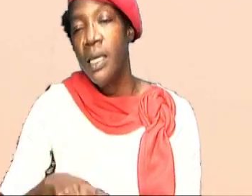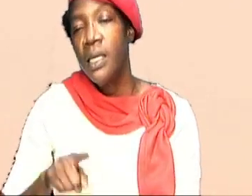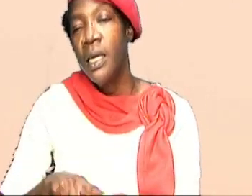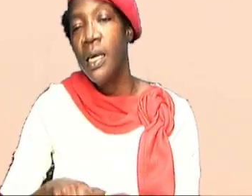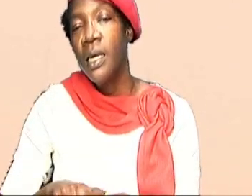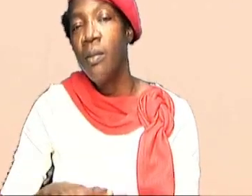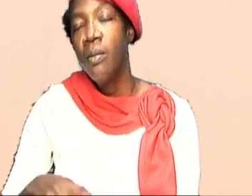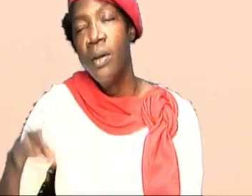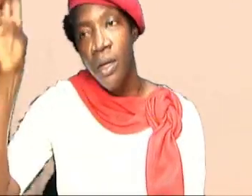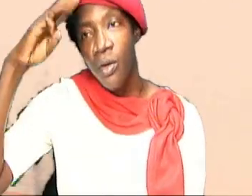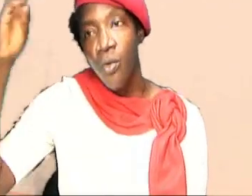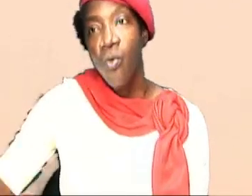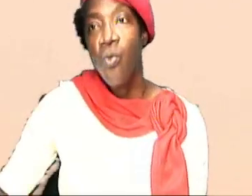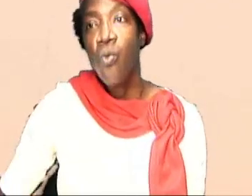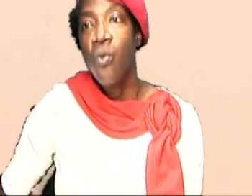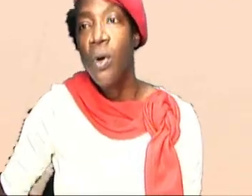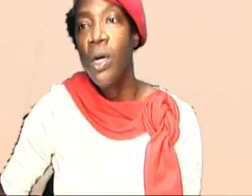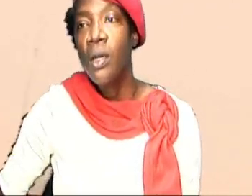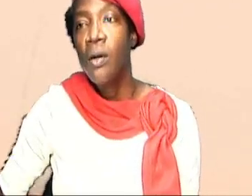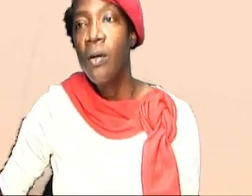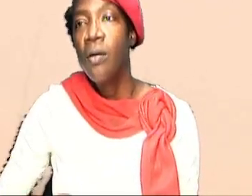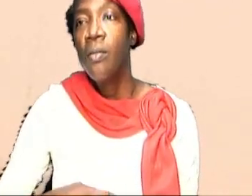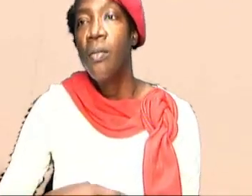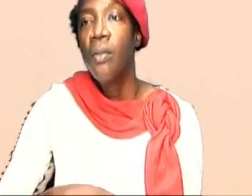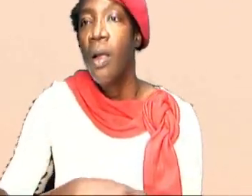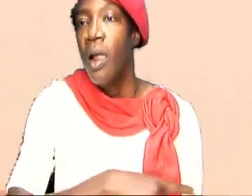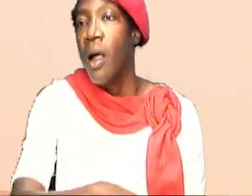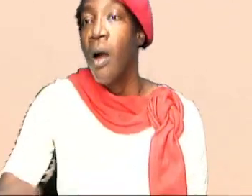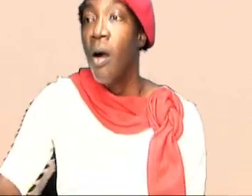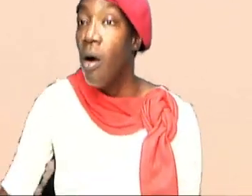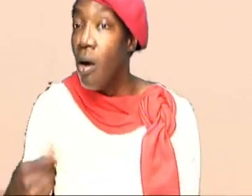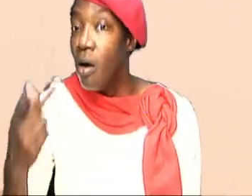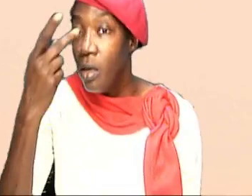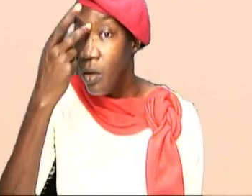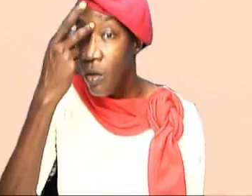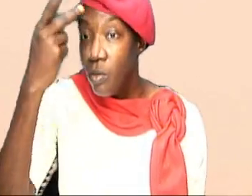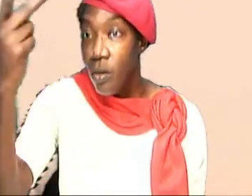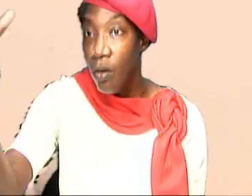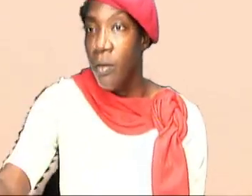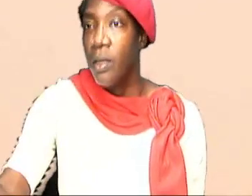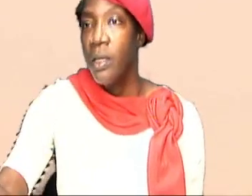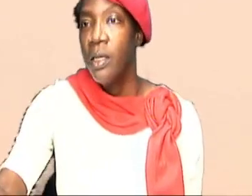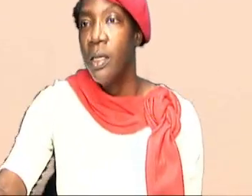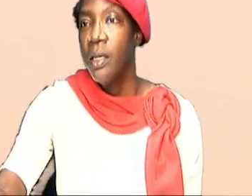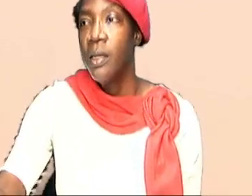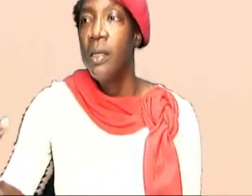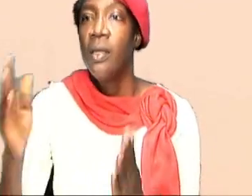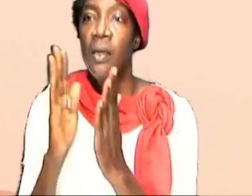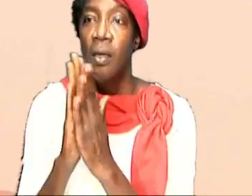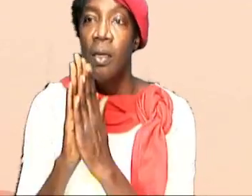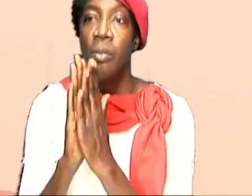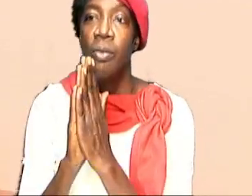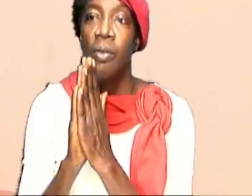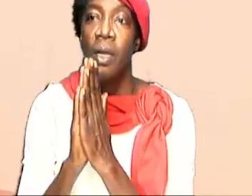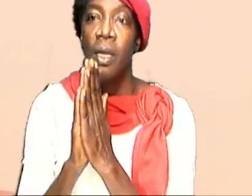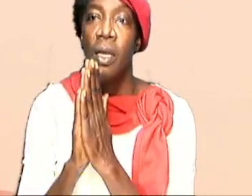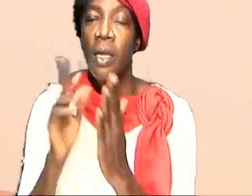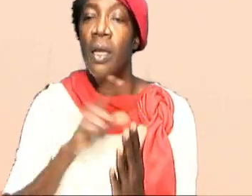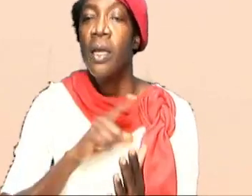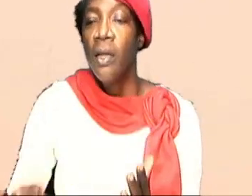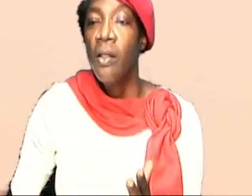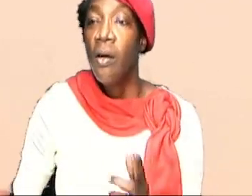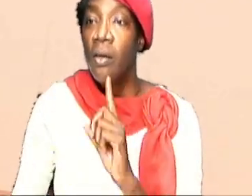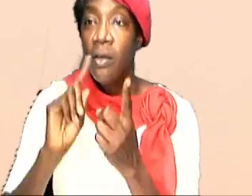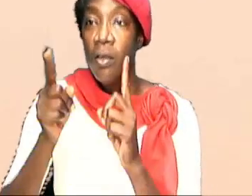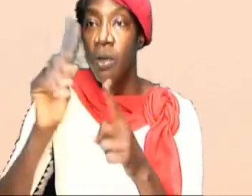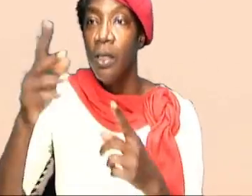of all, welcome, you know, all that is tuning in. You know, we pray that, you know, the Lord will somehow speak